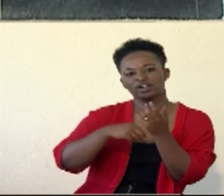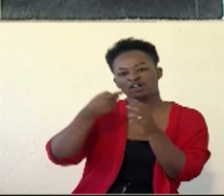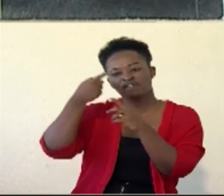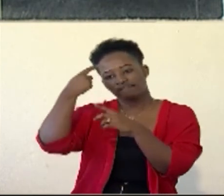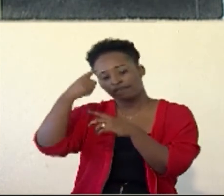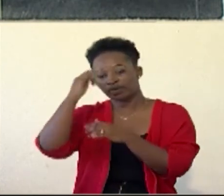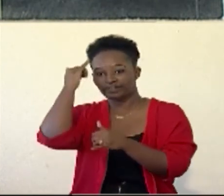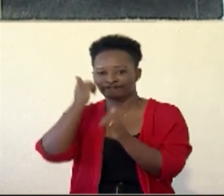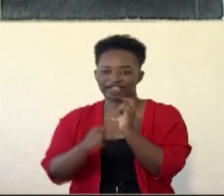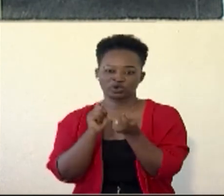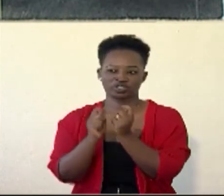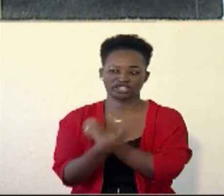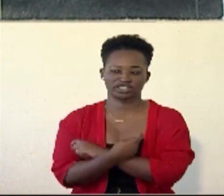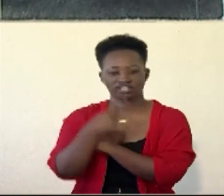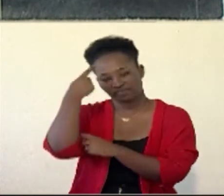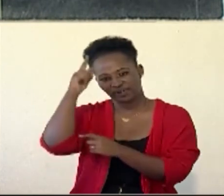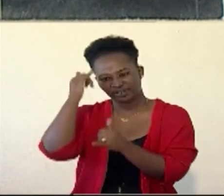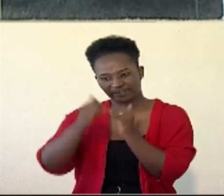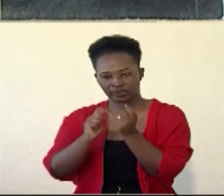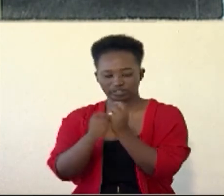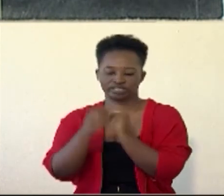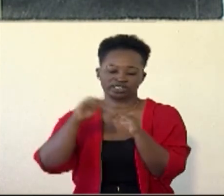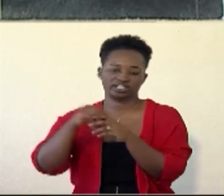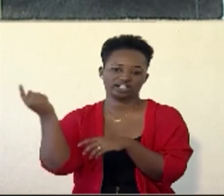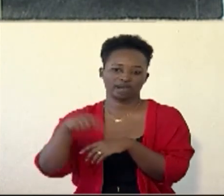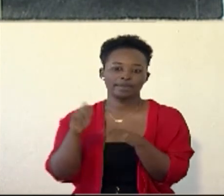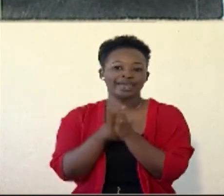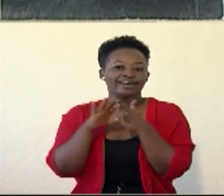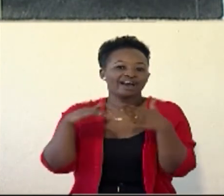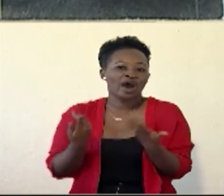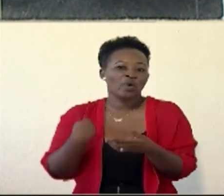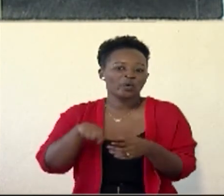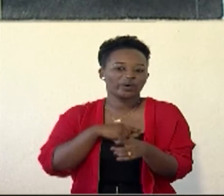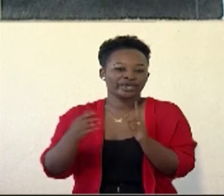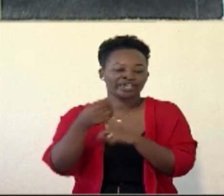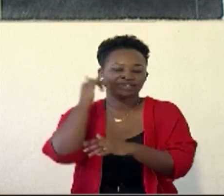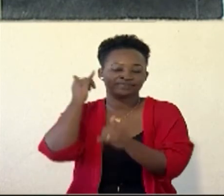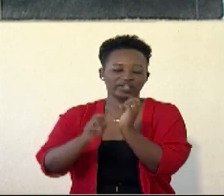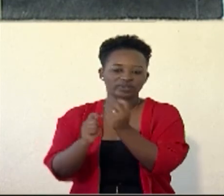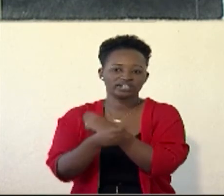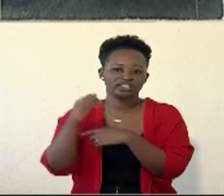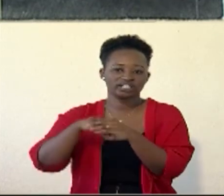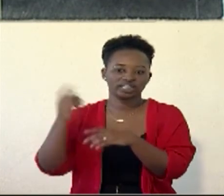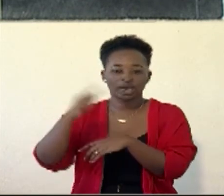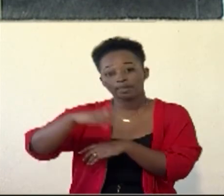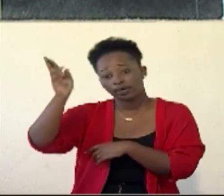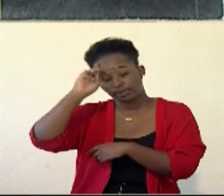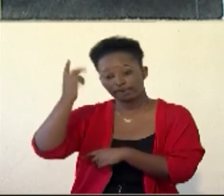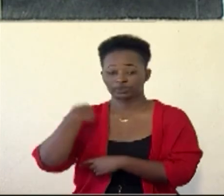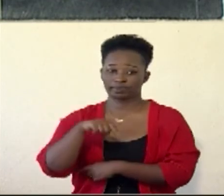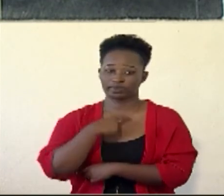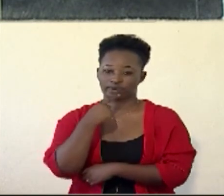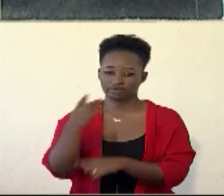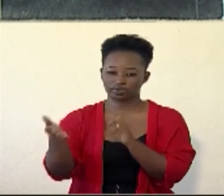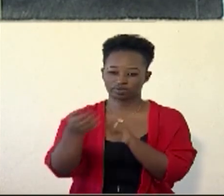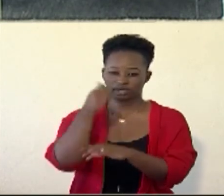change. We are calculating for the final change in income. And how do we get the final change in income? Remember, we have said that to get the